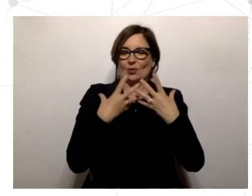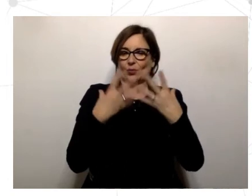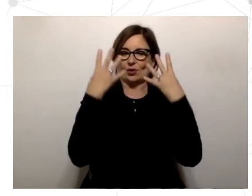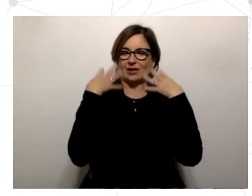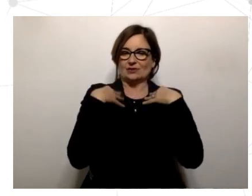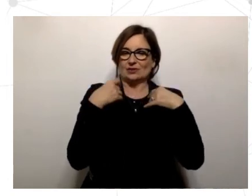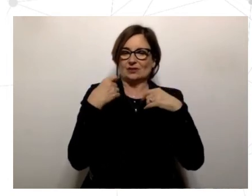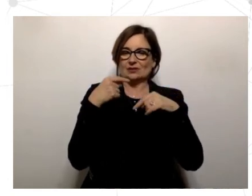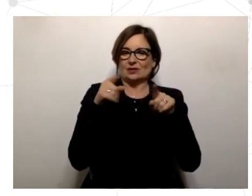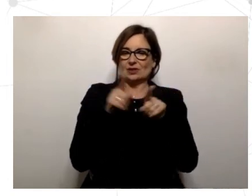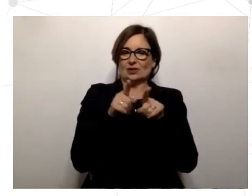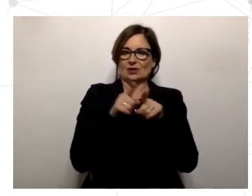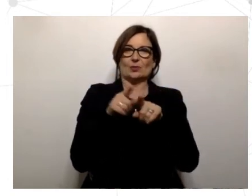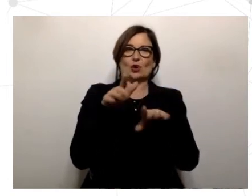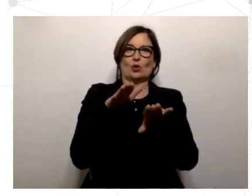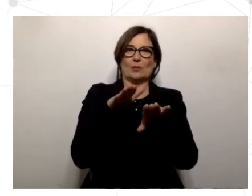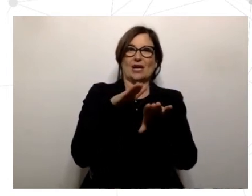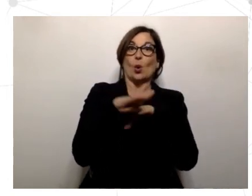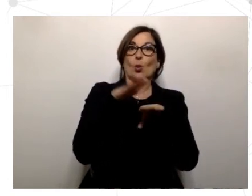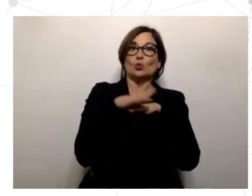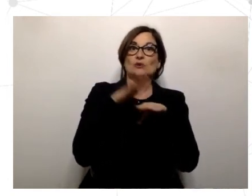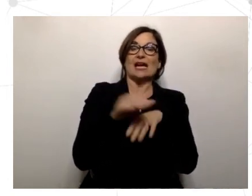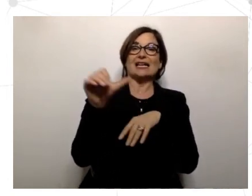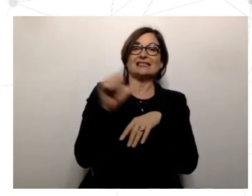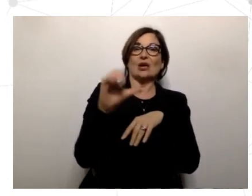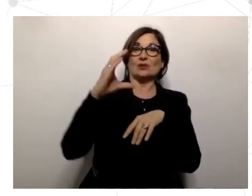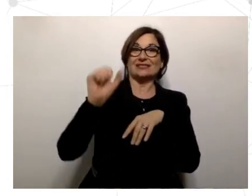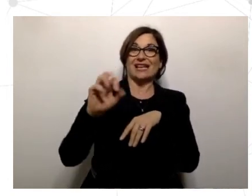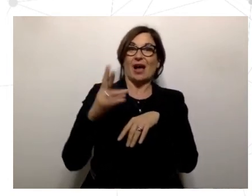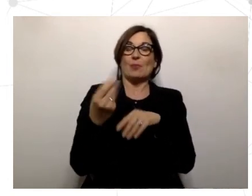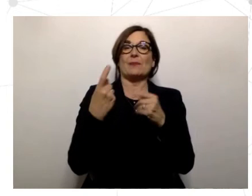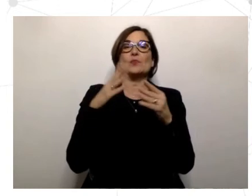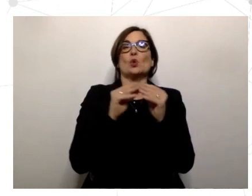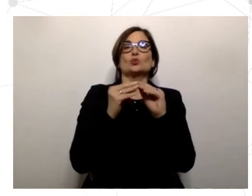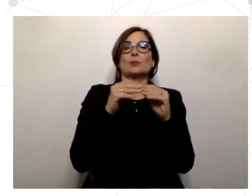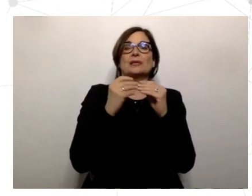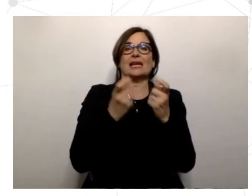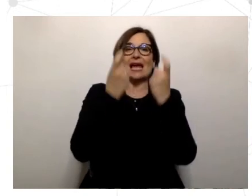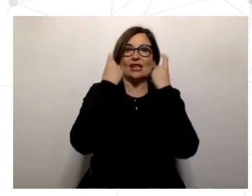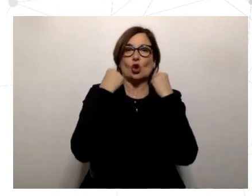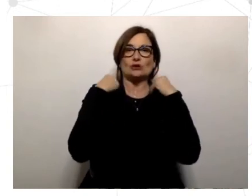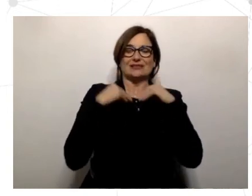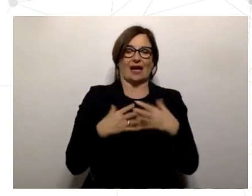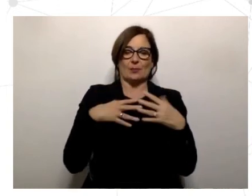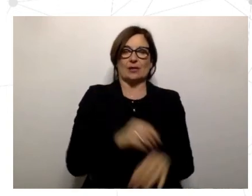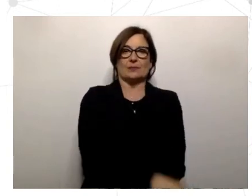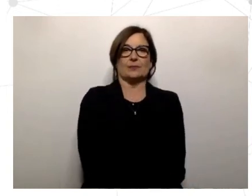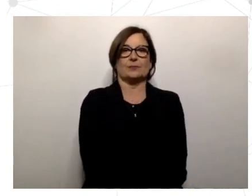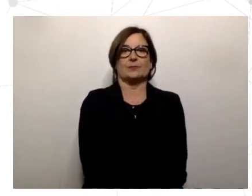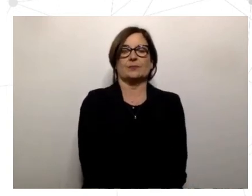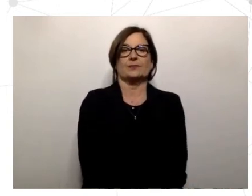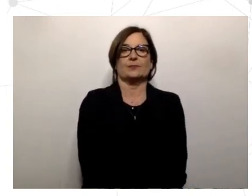utilizzare Soundscape. Have you already thought maybe in future to